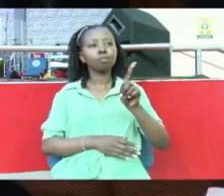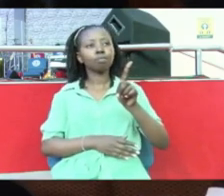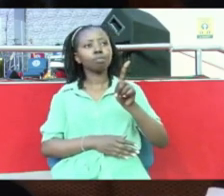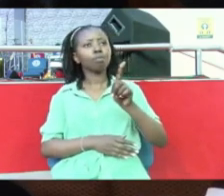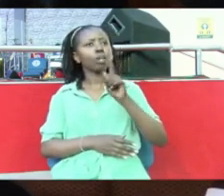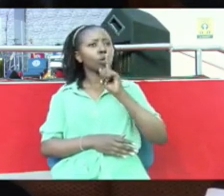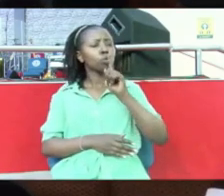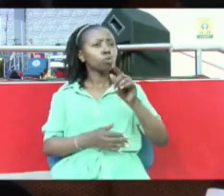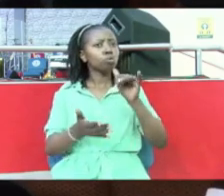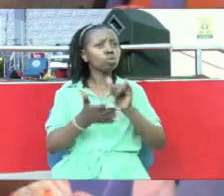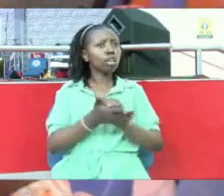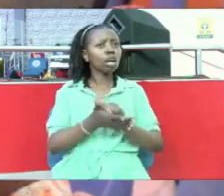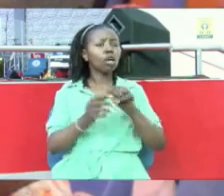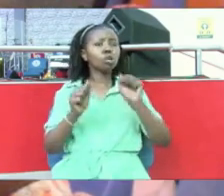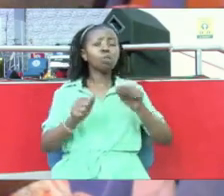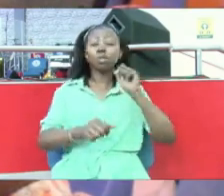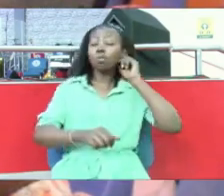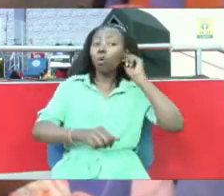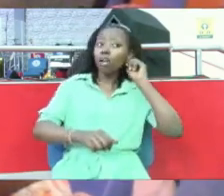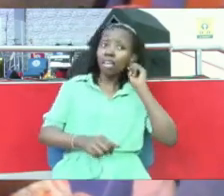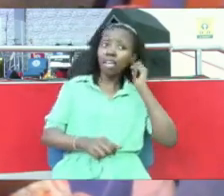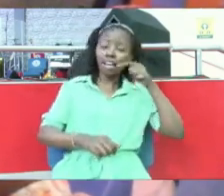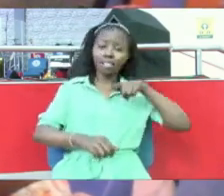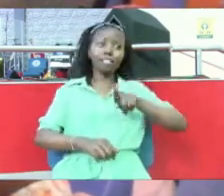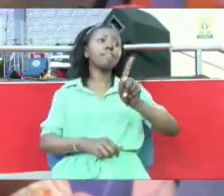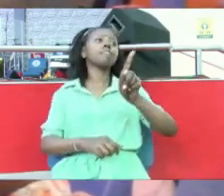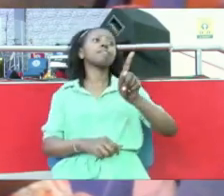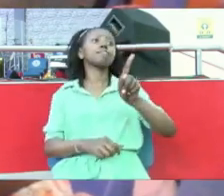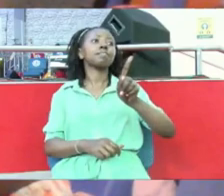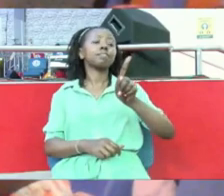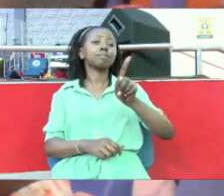So that you can hear for yourself.